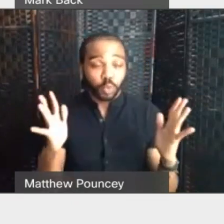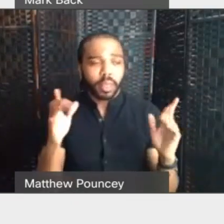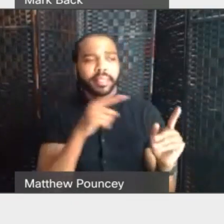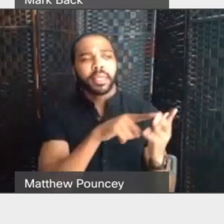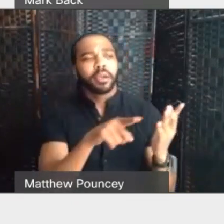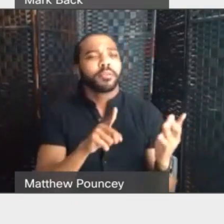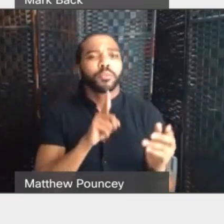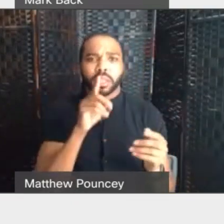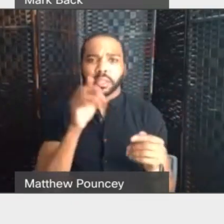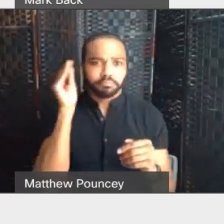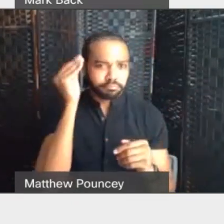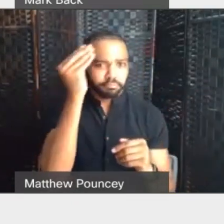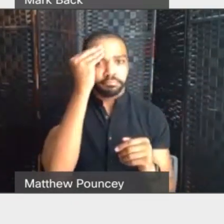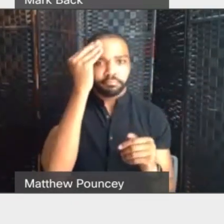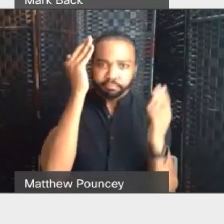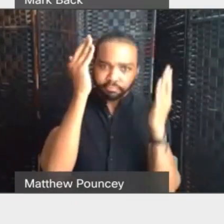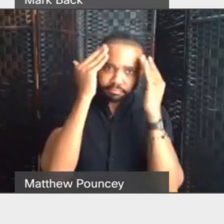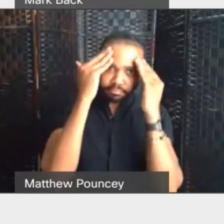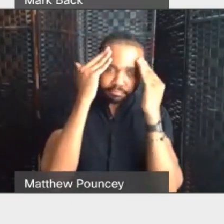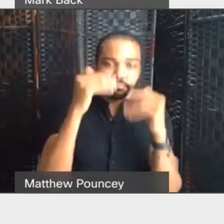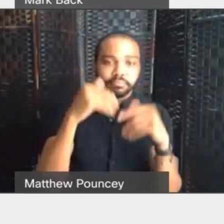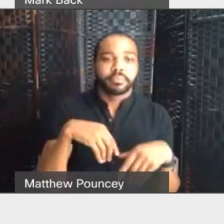mindful that they are not